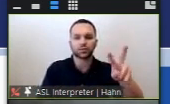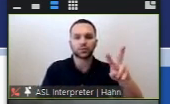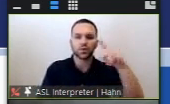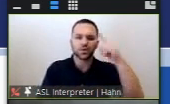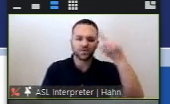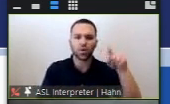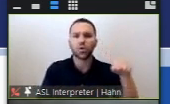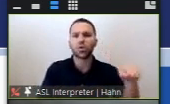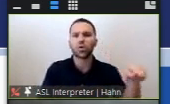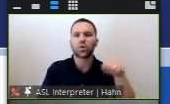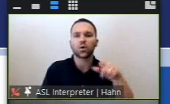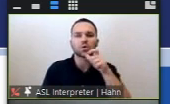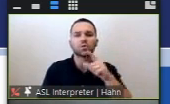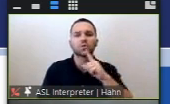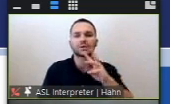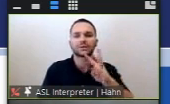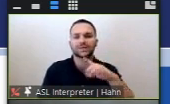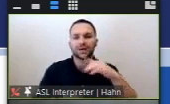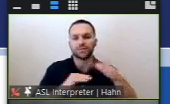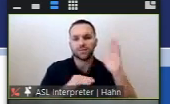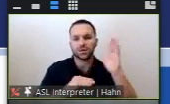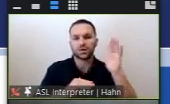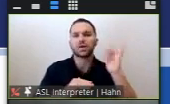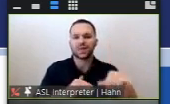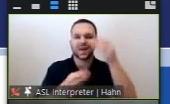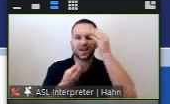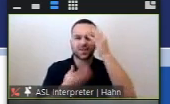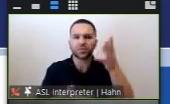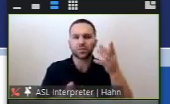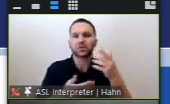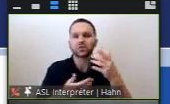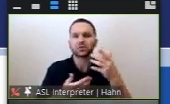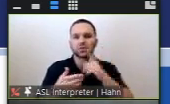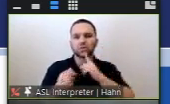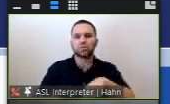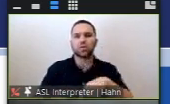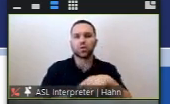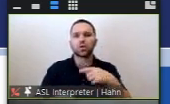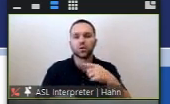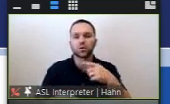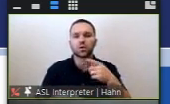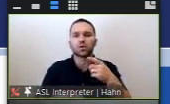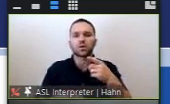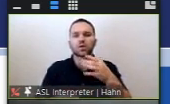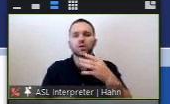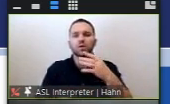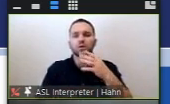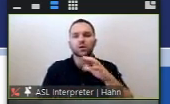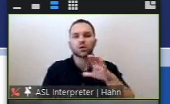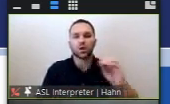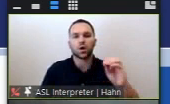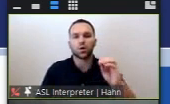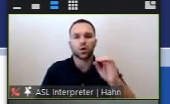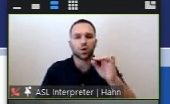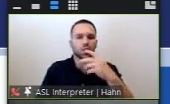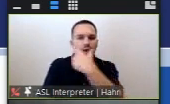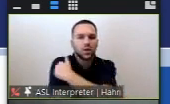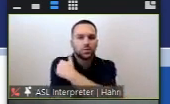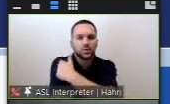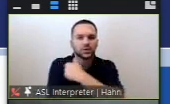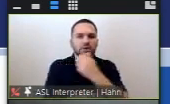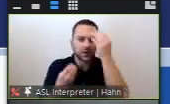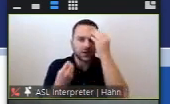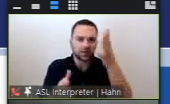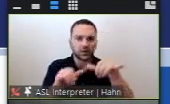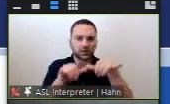older. And again, this includes data that has been reported to the Colorado Immunization Information System, and it also includes data reported by